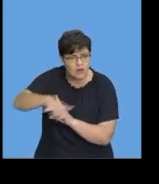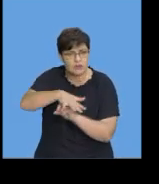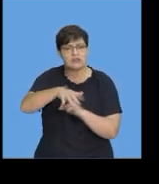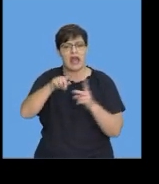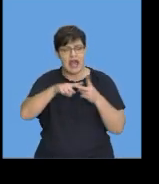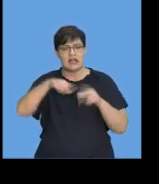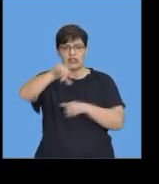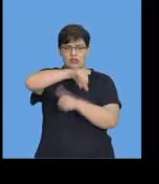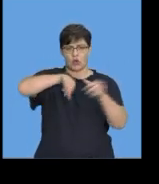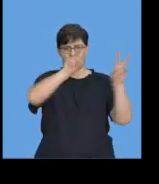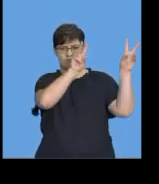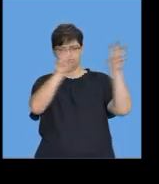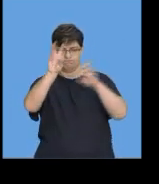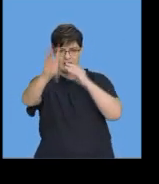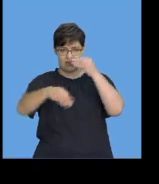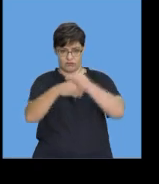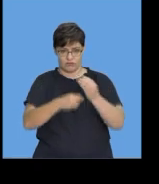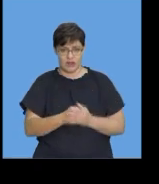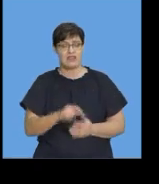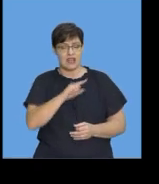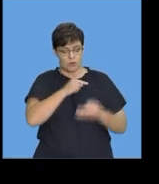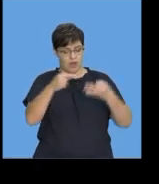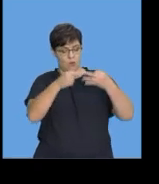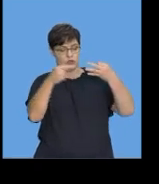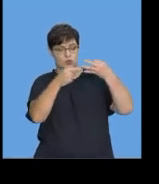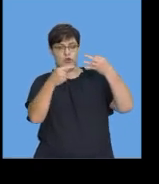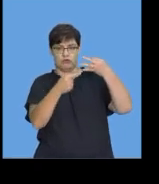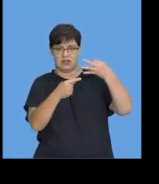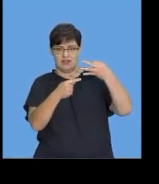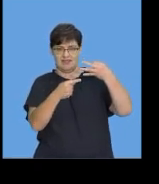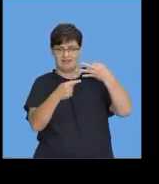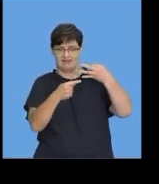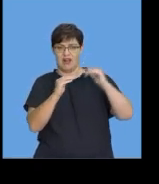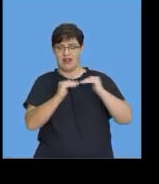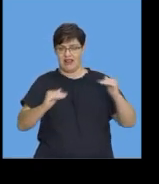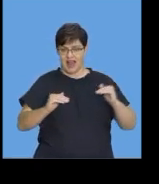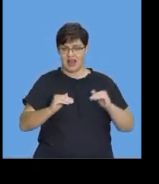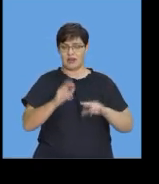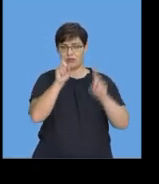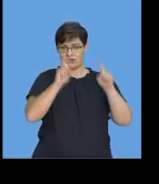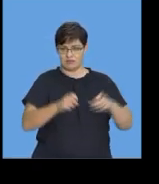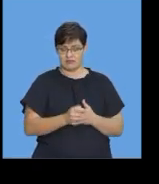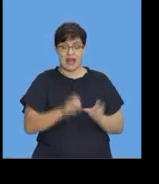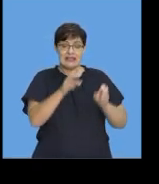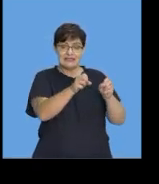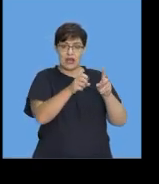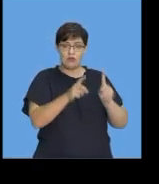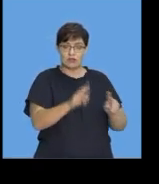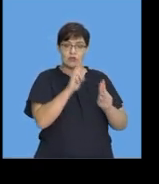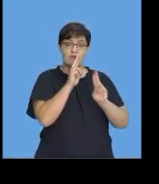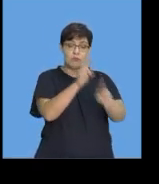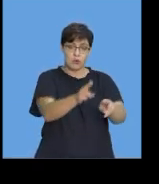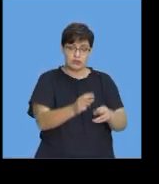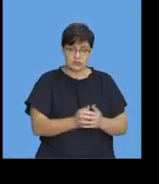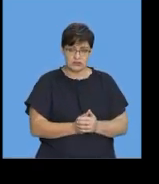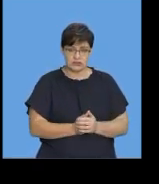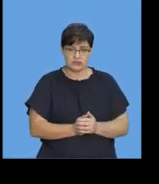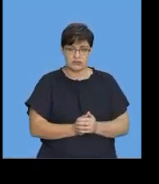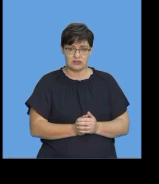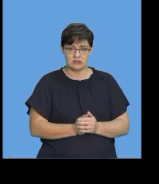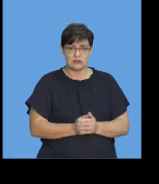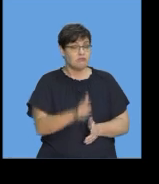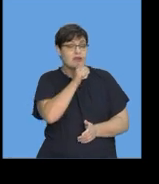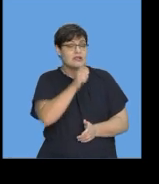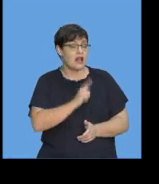environment and social issues. So therefore, triple bottom line principle. Your director's report, what